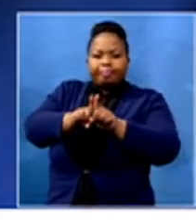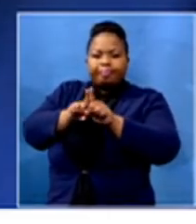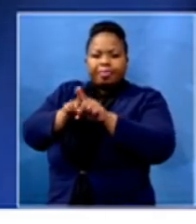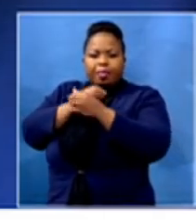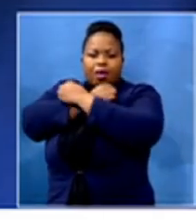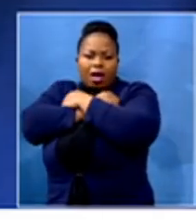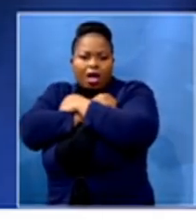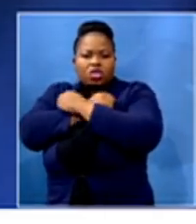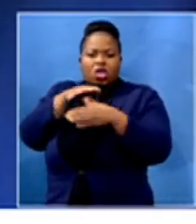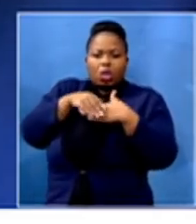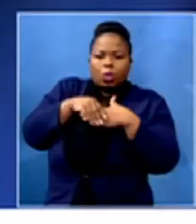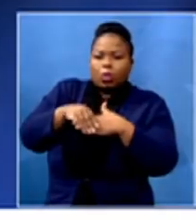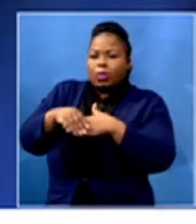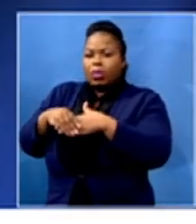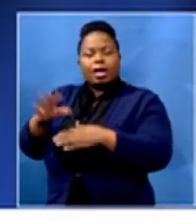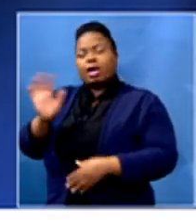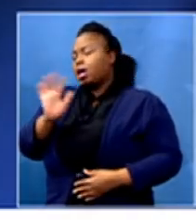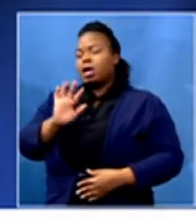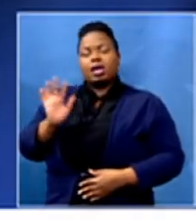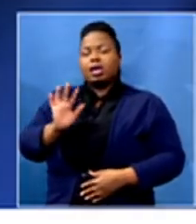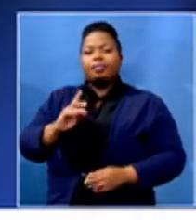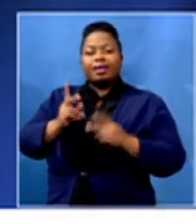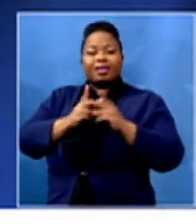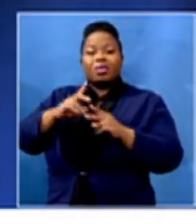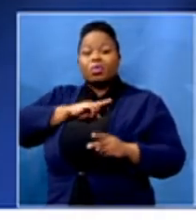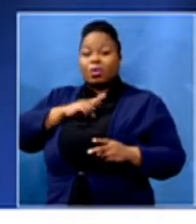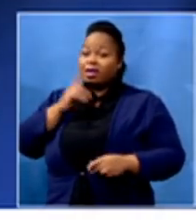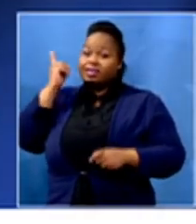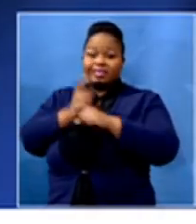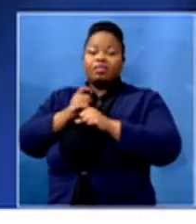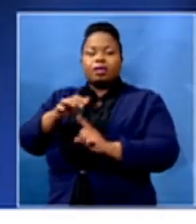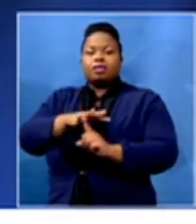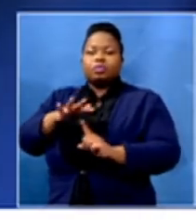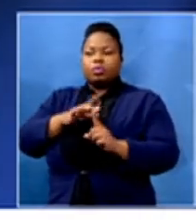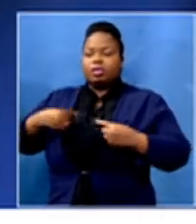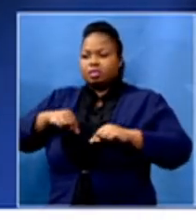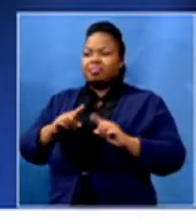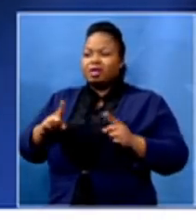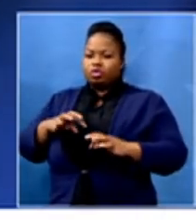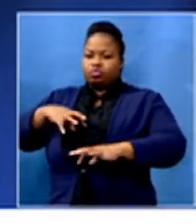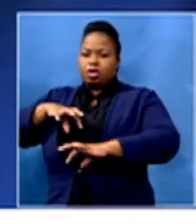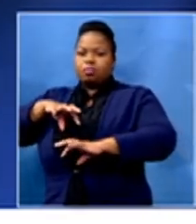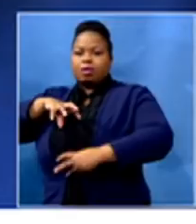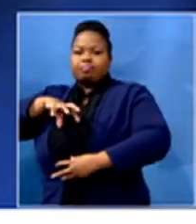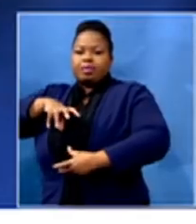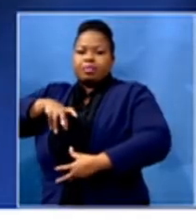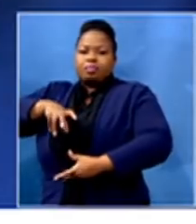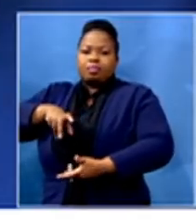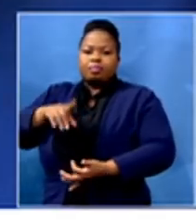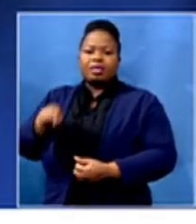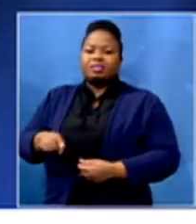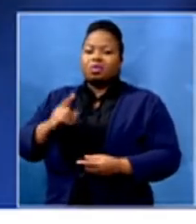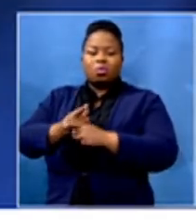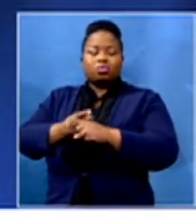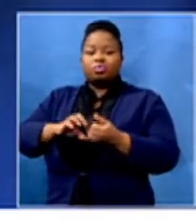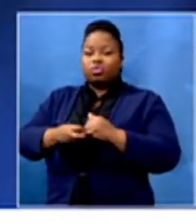hugging and shaking hands and so on. You know, it's a very difficult situation for us to do, but we have to adjust, because if we don't adjust, then, of course,